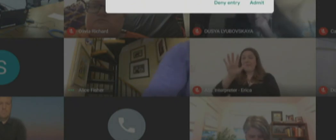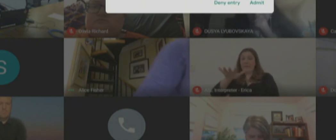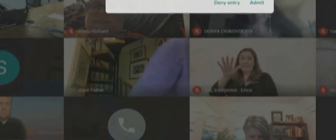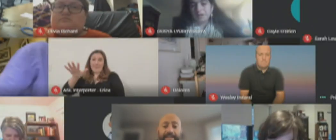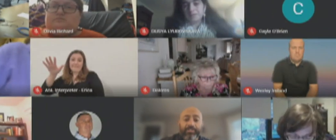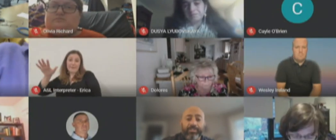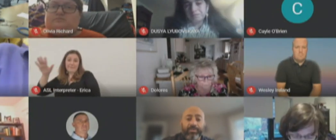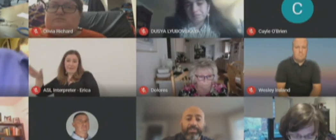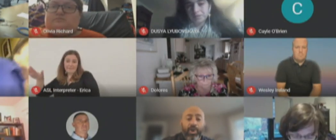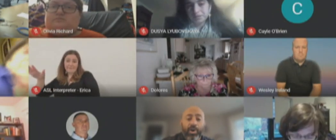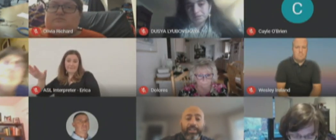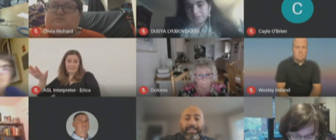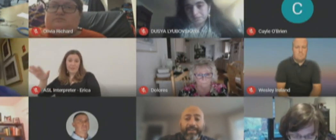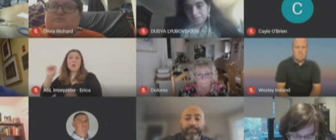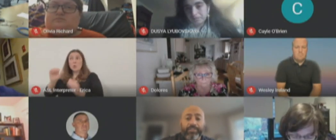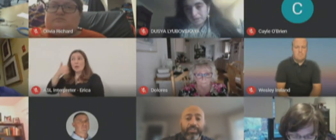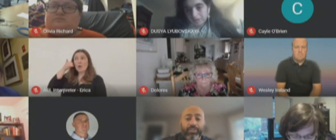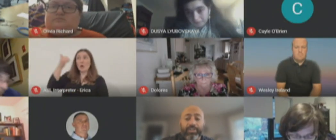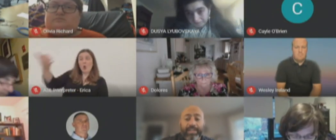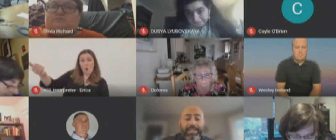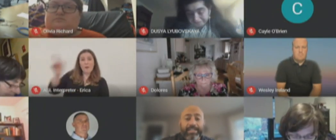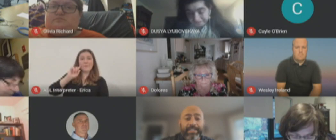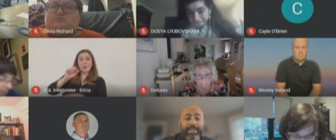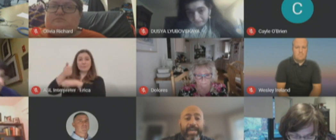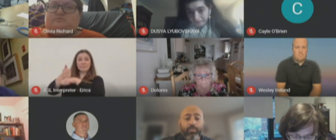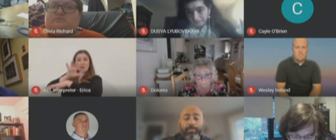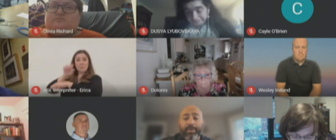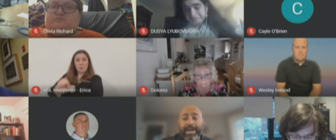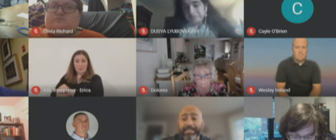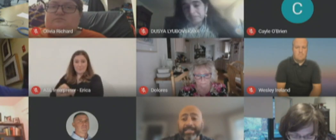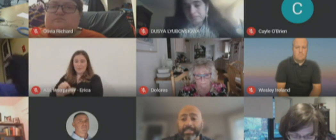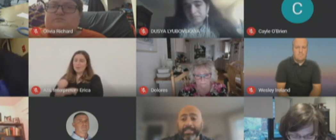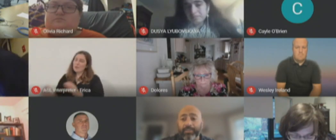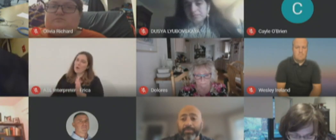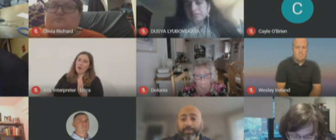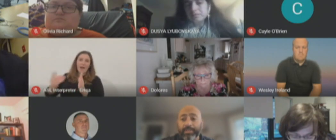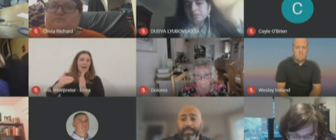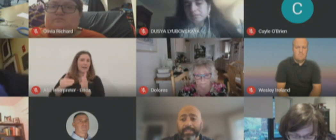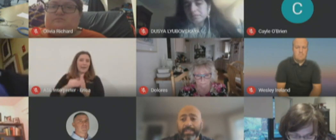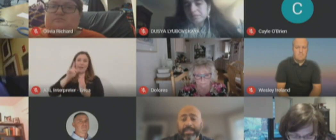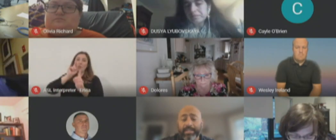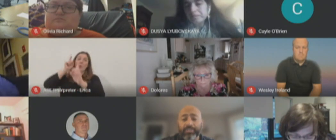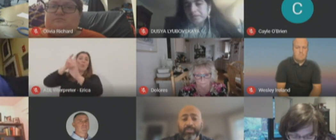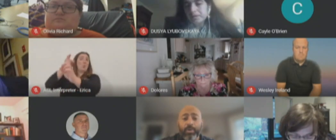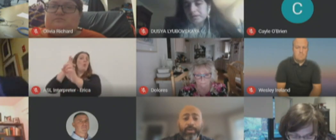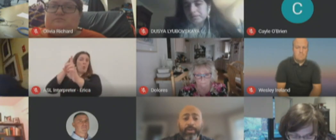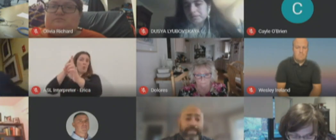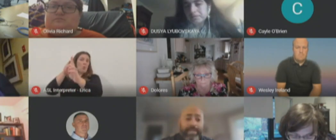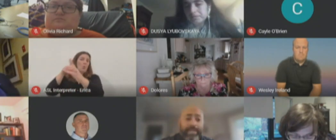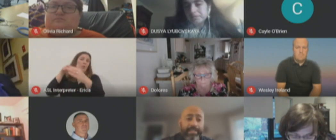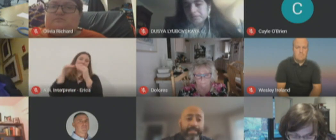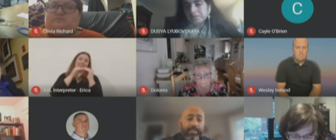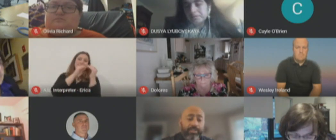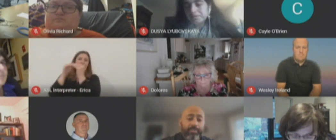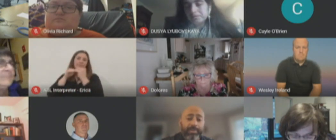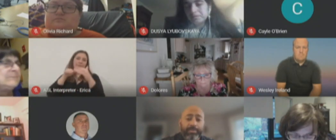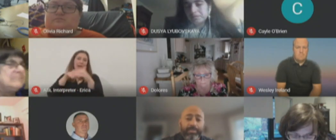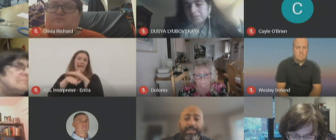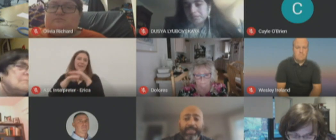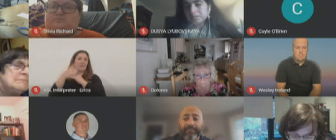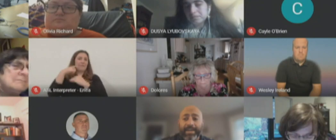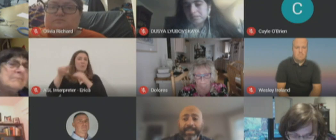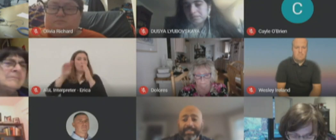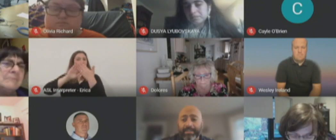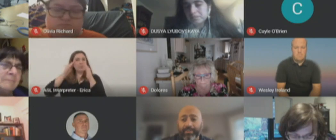617-635-5555. And so this is all in an effort to create equitable access for communities and to do all that we can so that people can